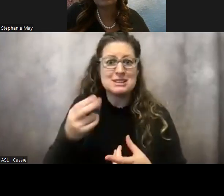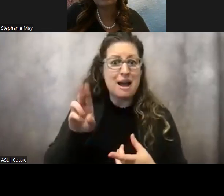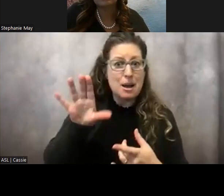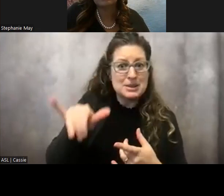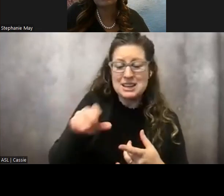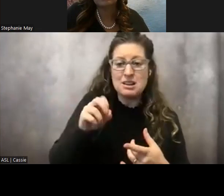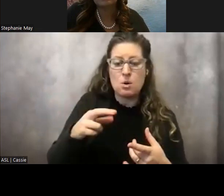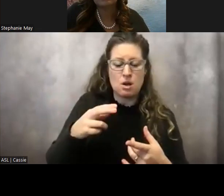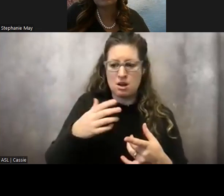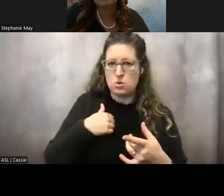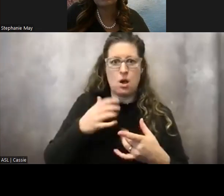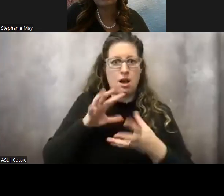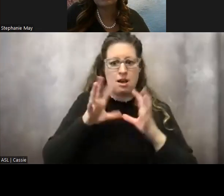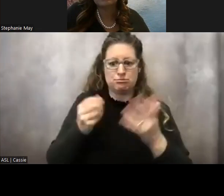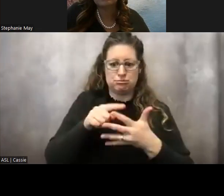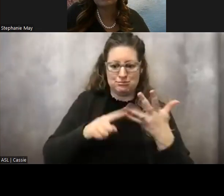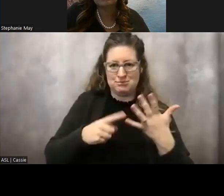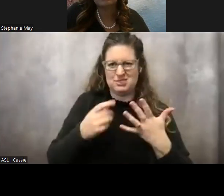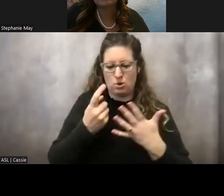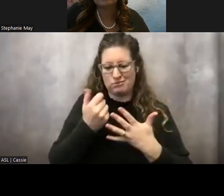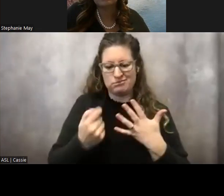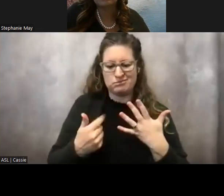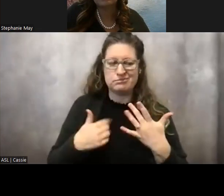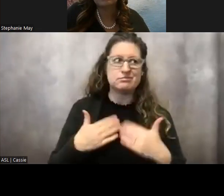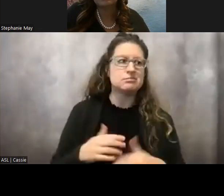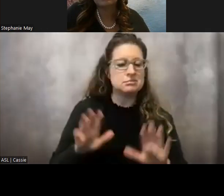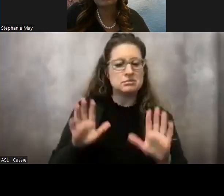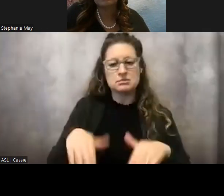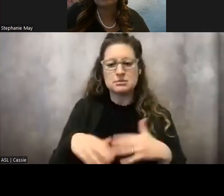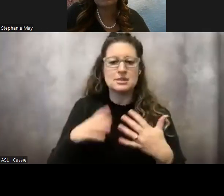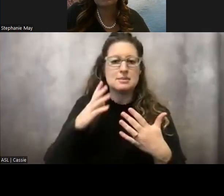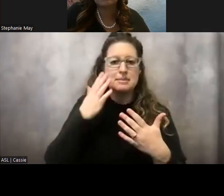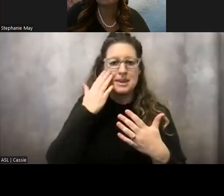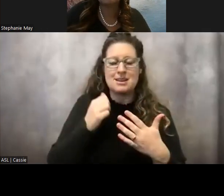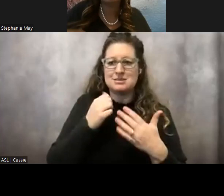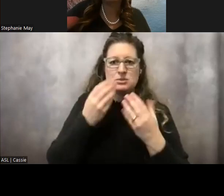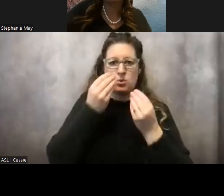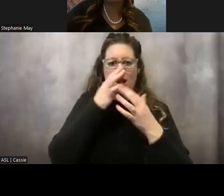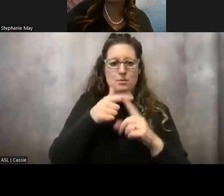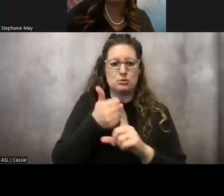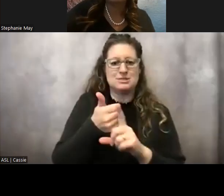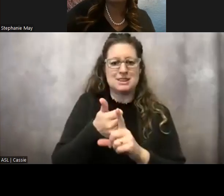once we've covered those foundations, we can really think about now, how can we be of good to the world? But what we've been doing is